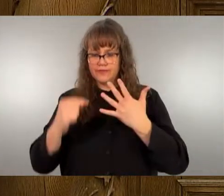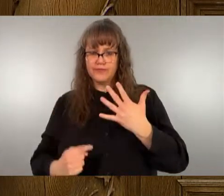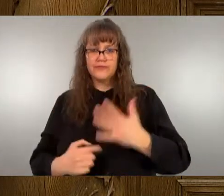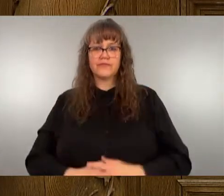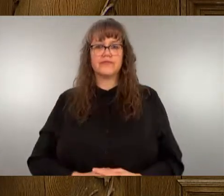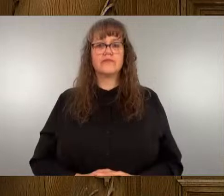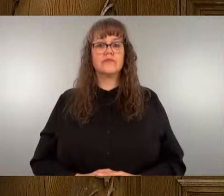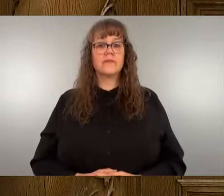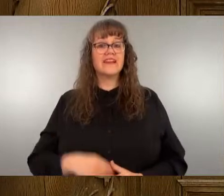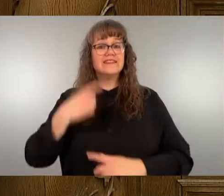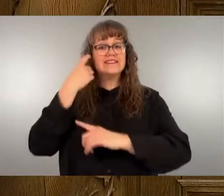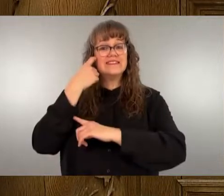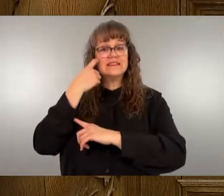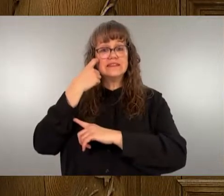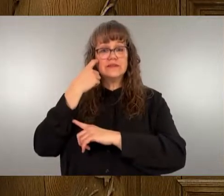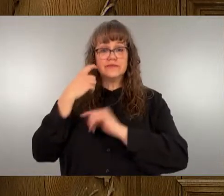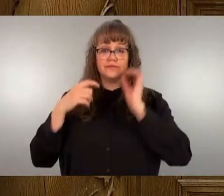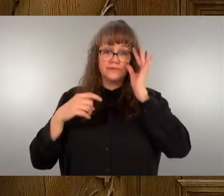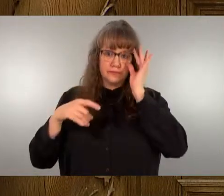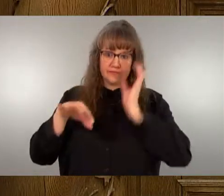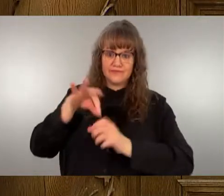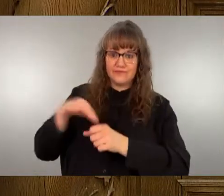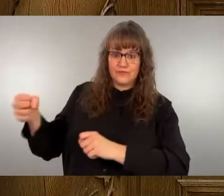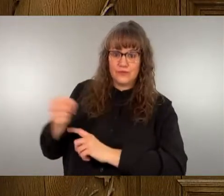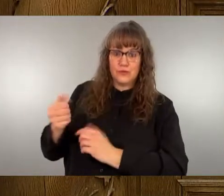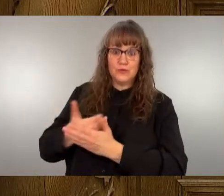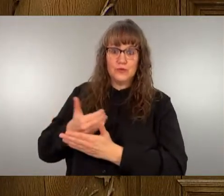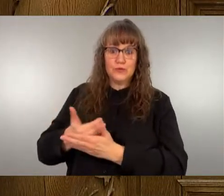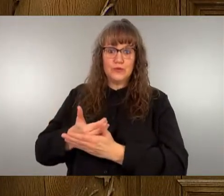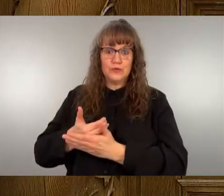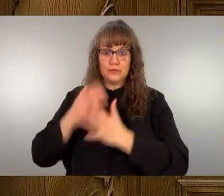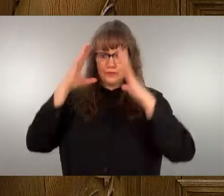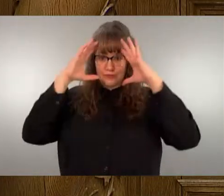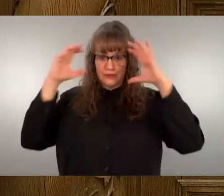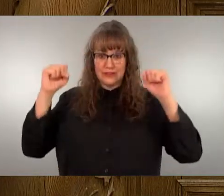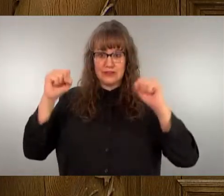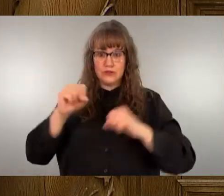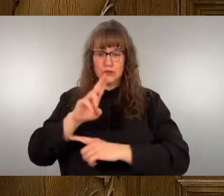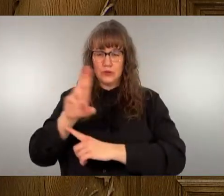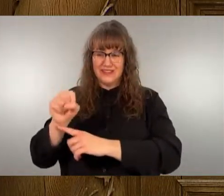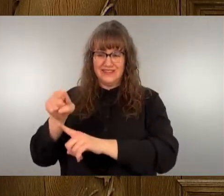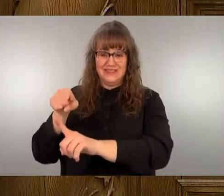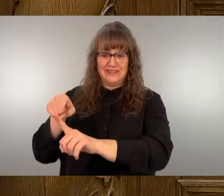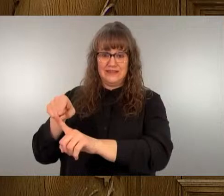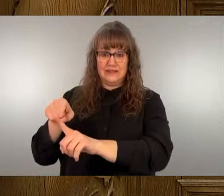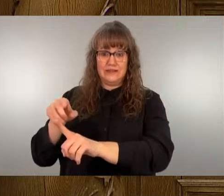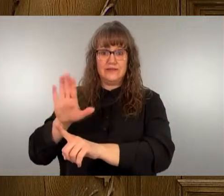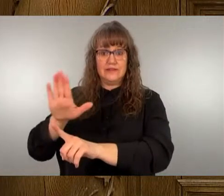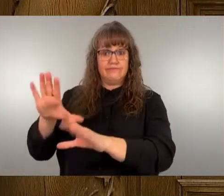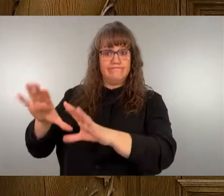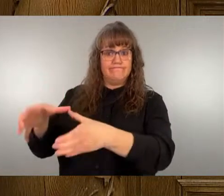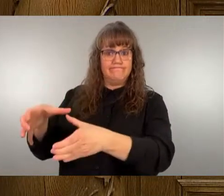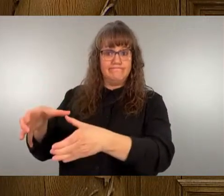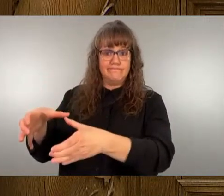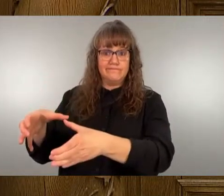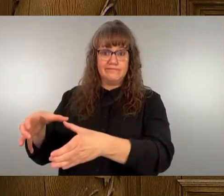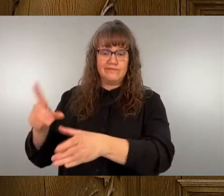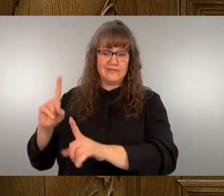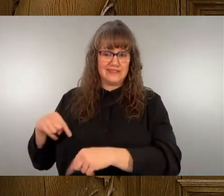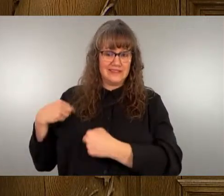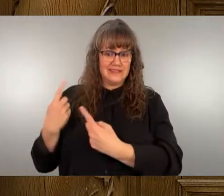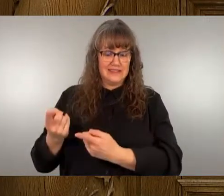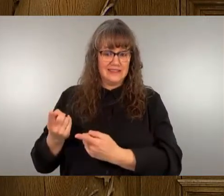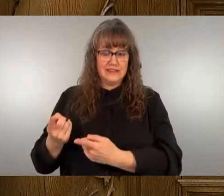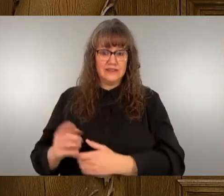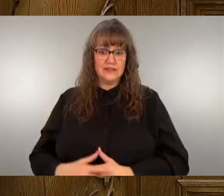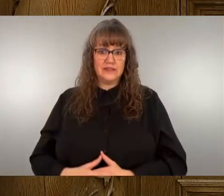presidential administration has taken our country on a roller coaster ride. And we must be prepared for this